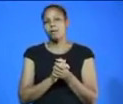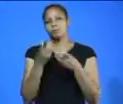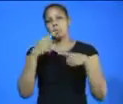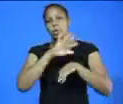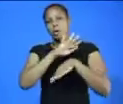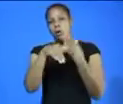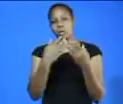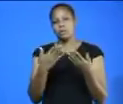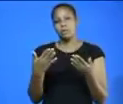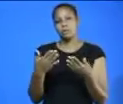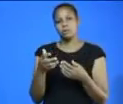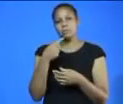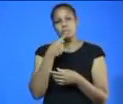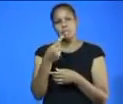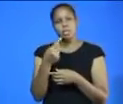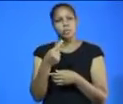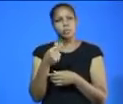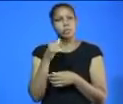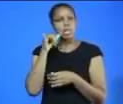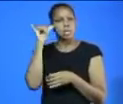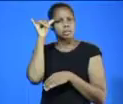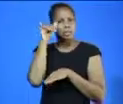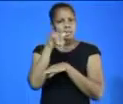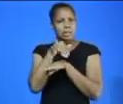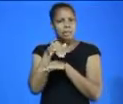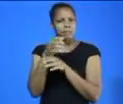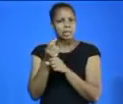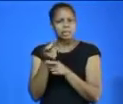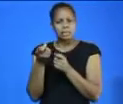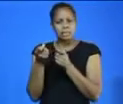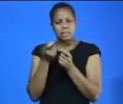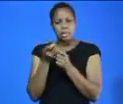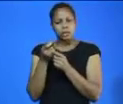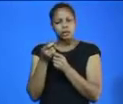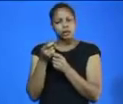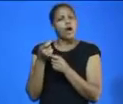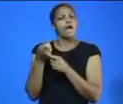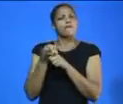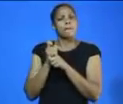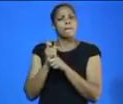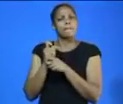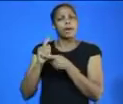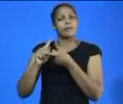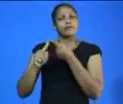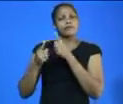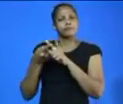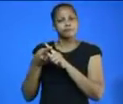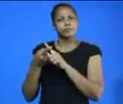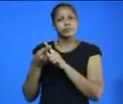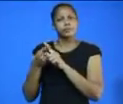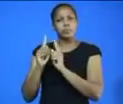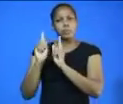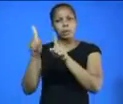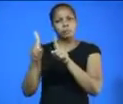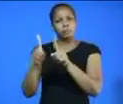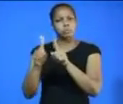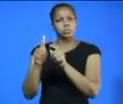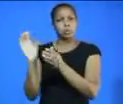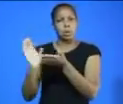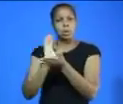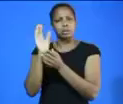a text from my batchmate and friend, Pastor Roosevelt Marsden, who texted me last night